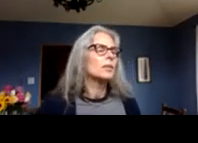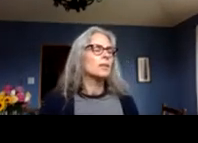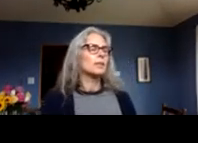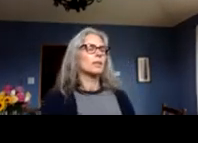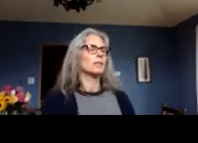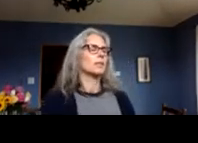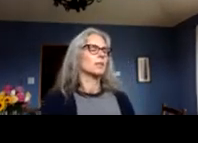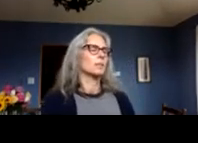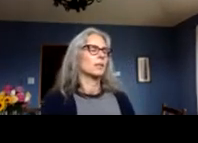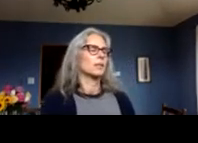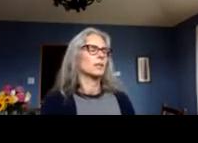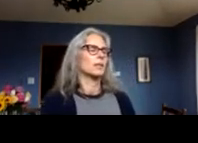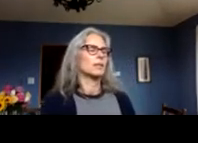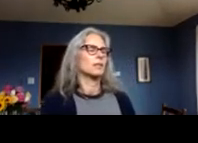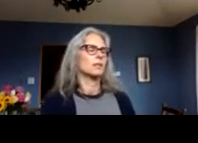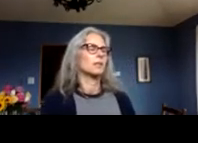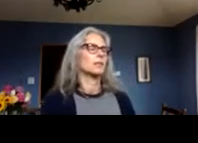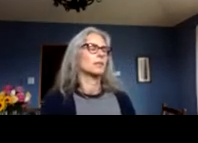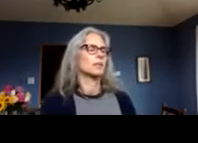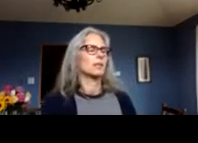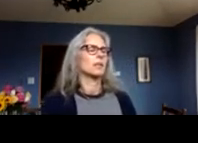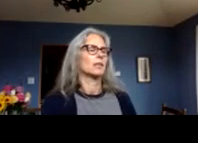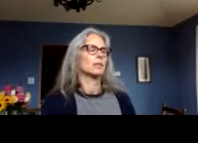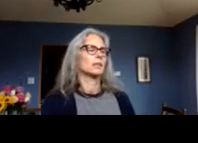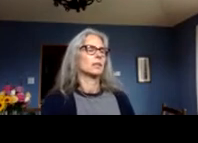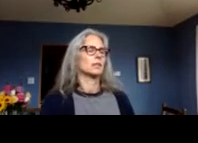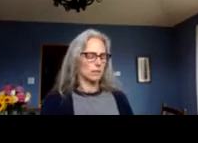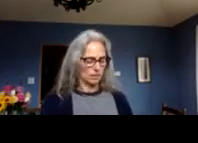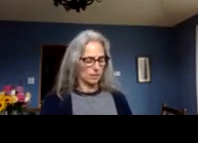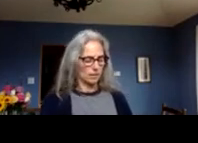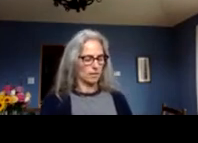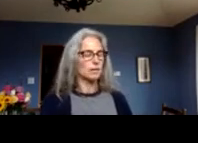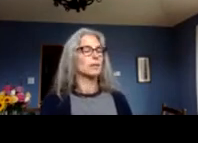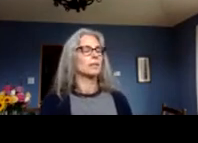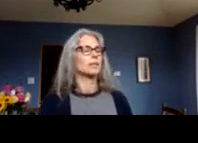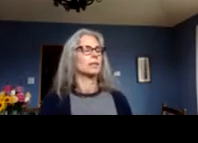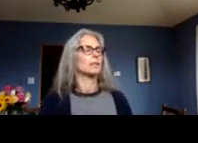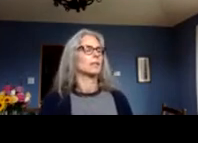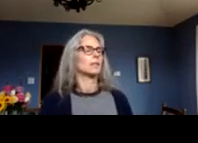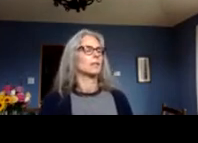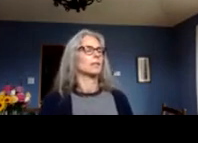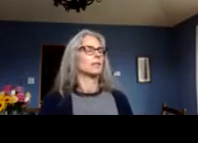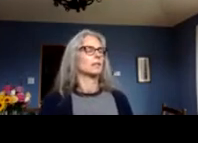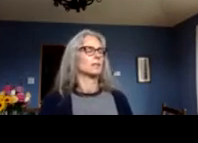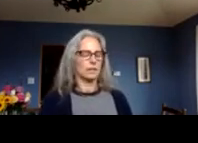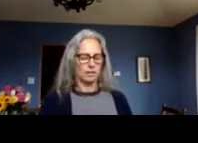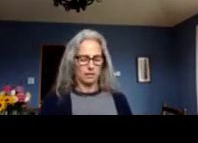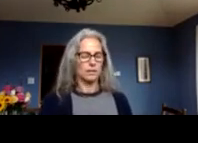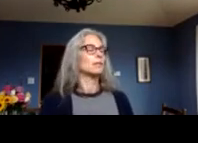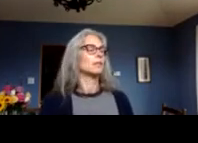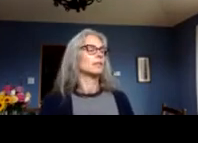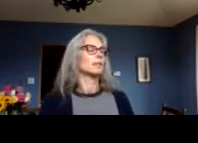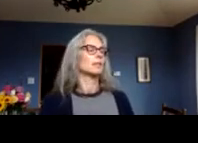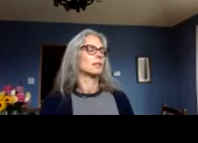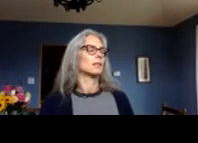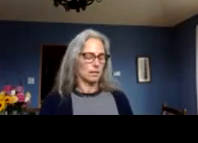for you. So I want to give you a chance to do something. And I'm going to give you several minutes. So, take your time.